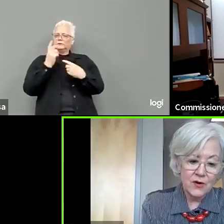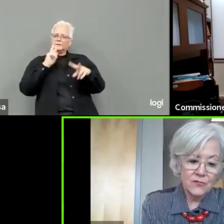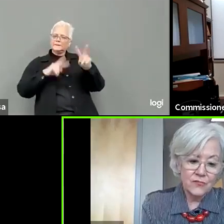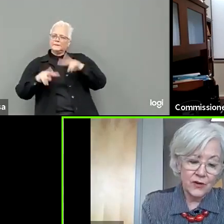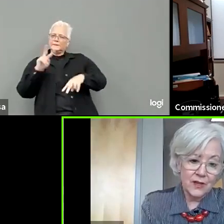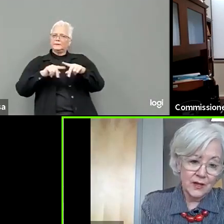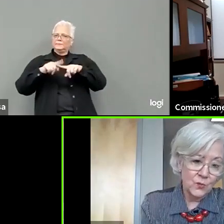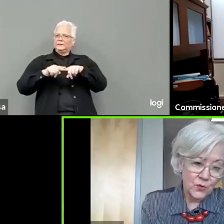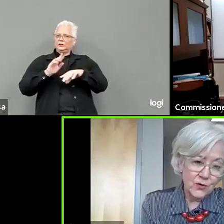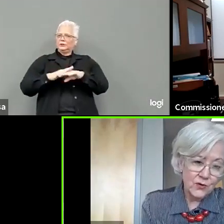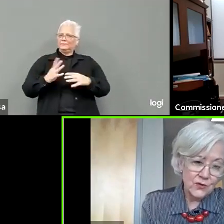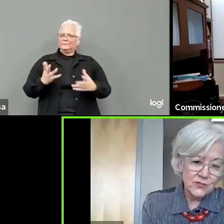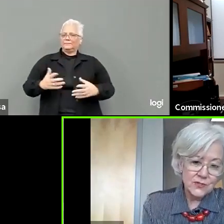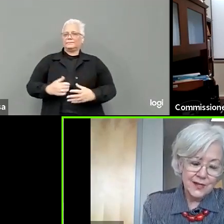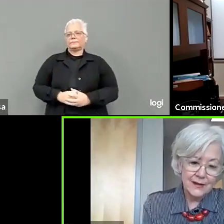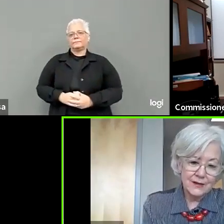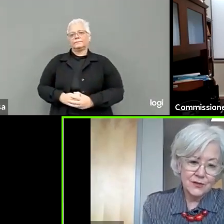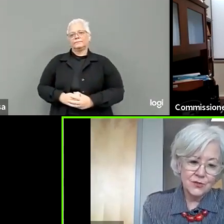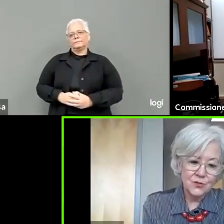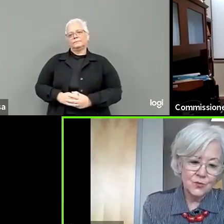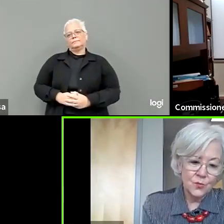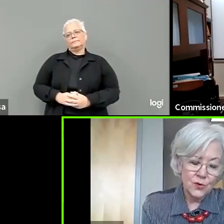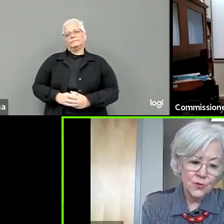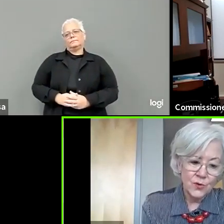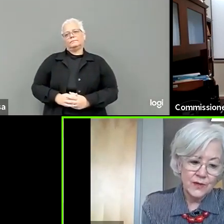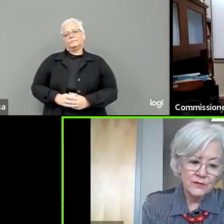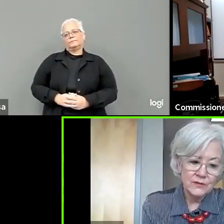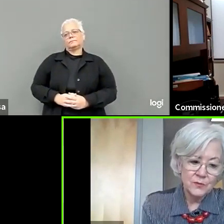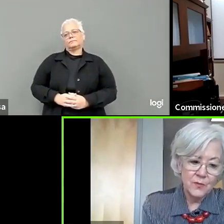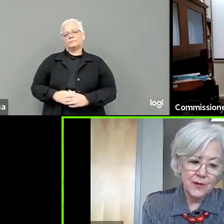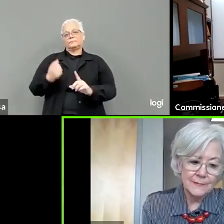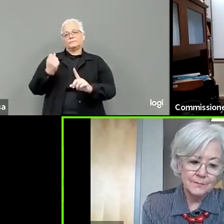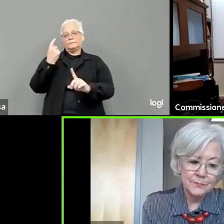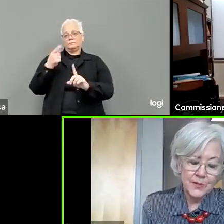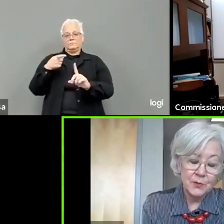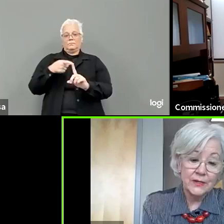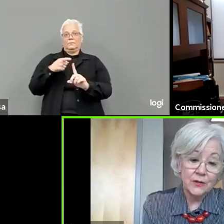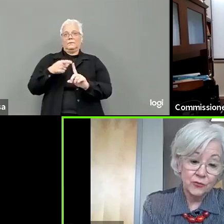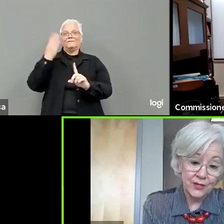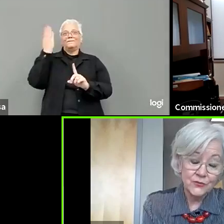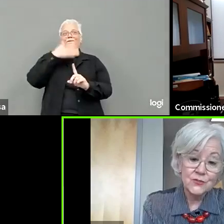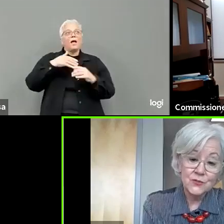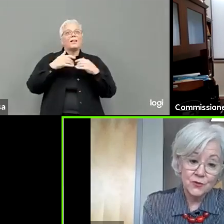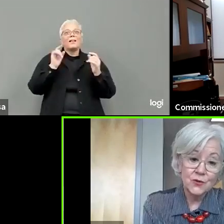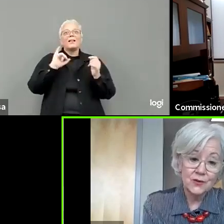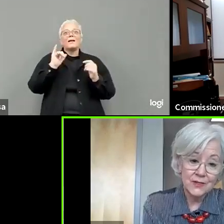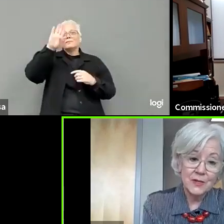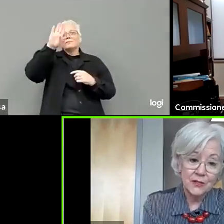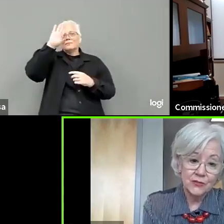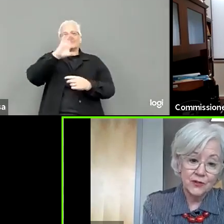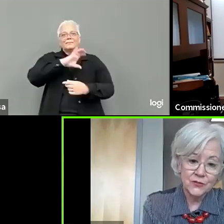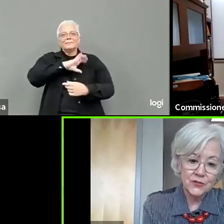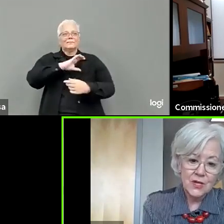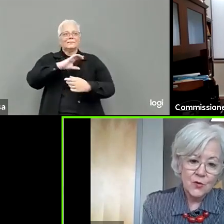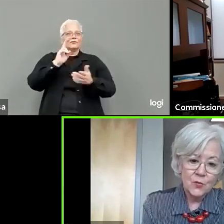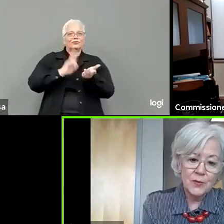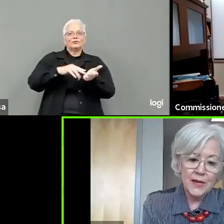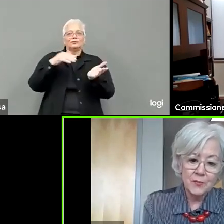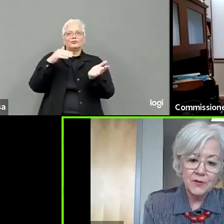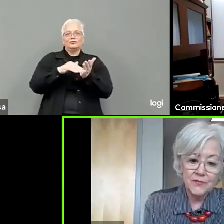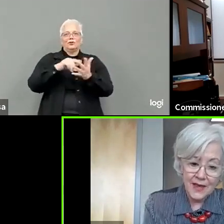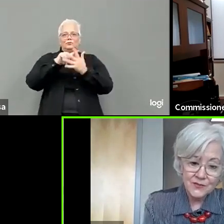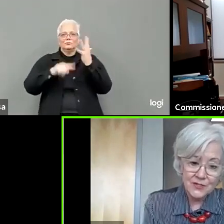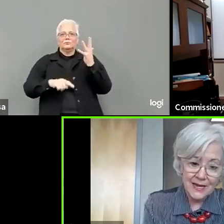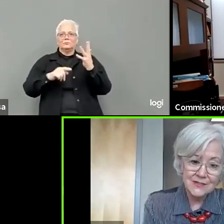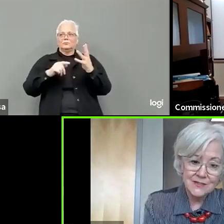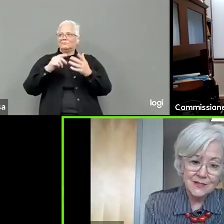of our frontline workers who work with people in our shelters who are currently being sheltered, we've been